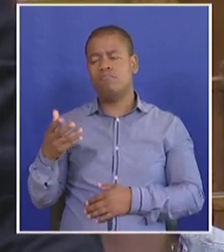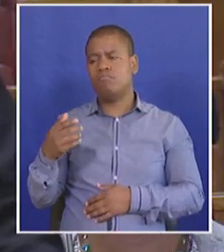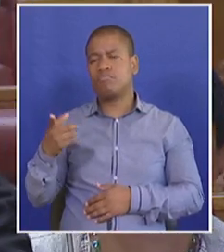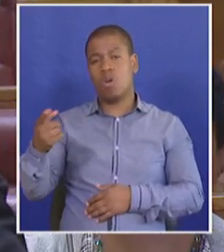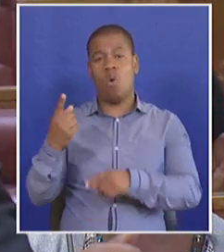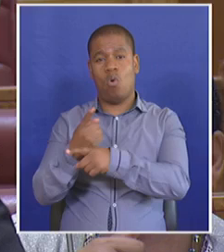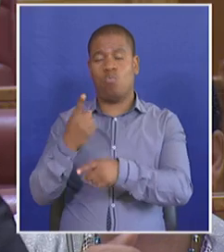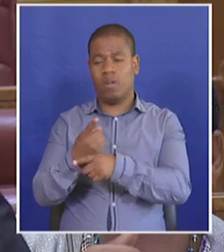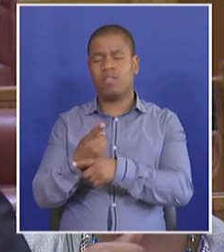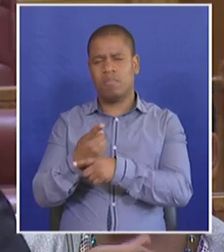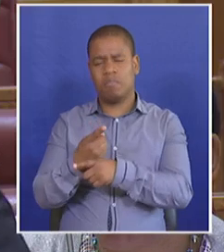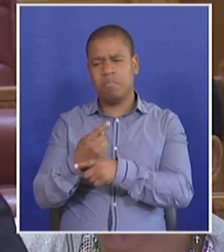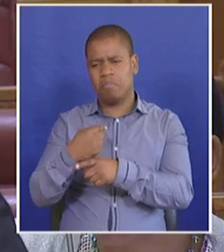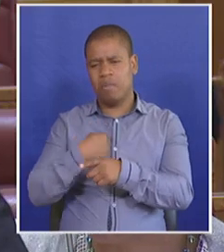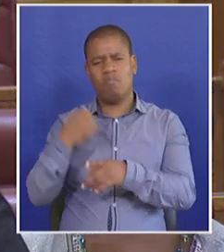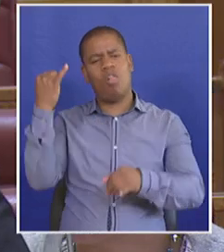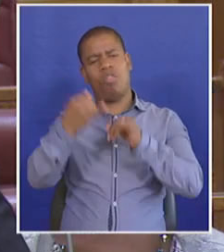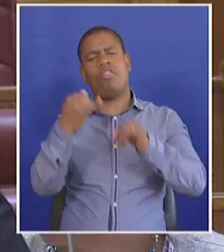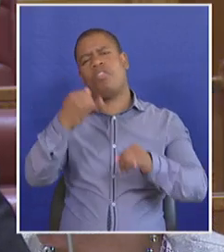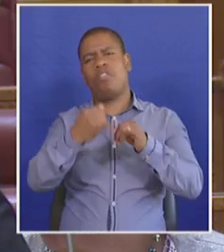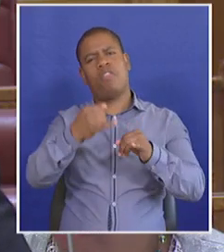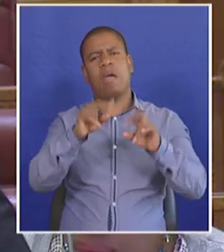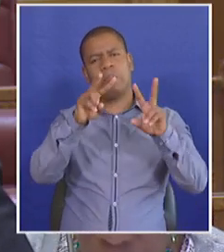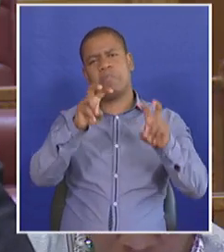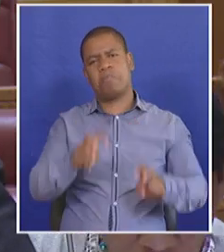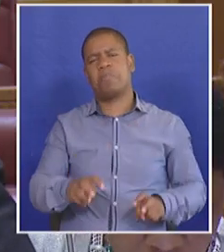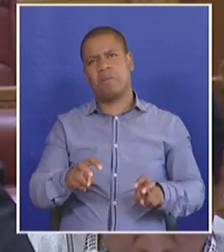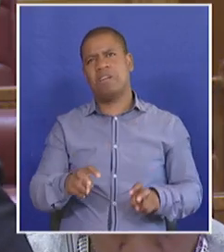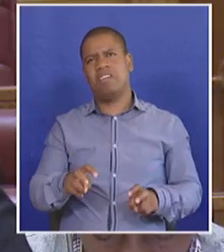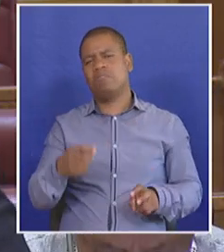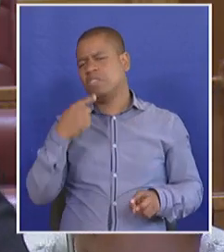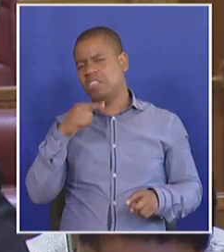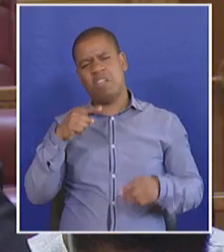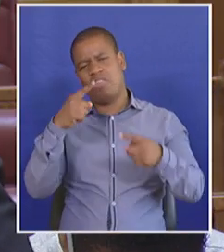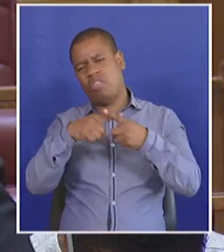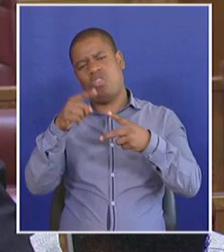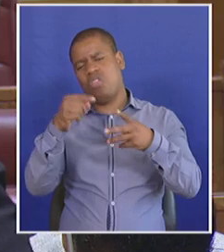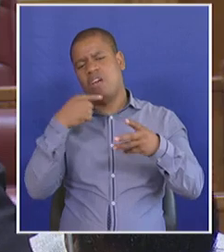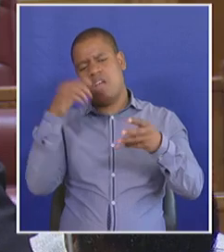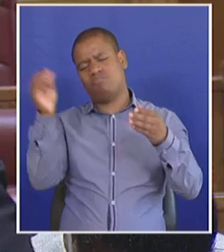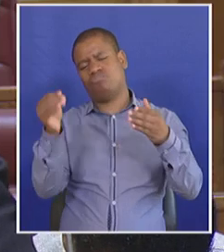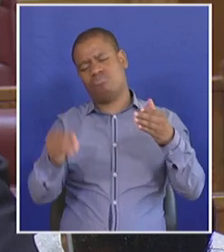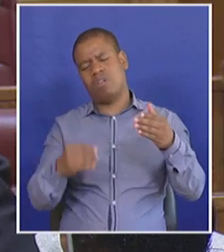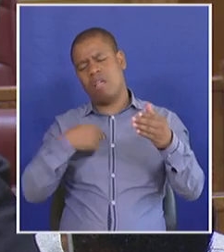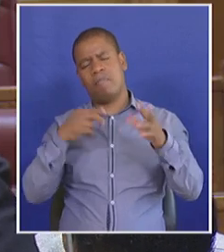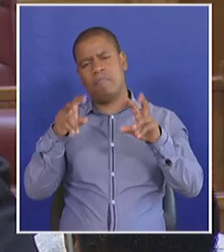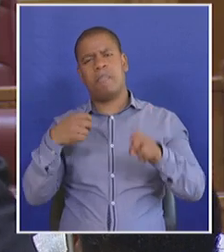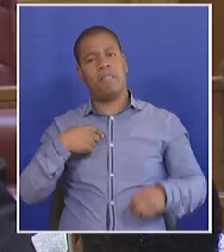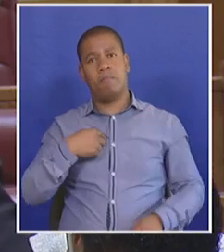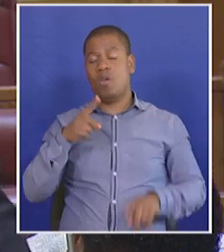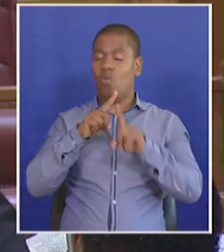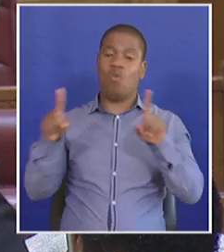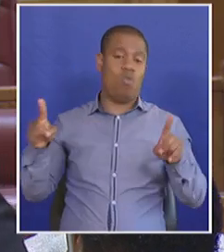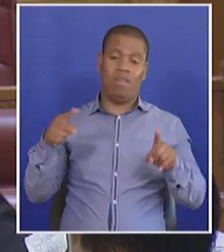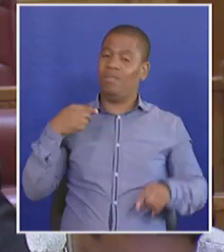have alleged this thing. Many people have said all sorts of manner of things about. Unfortunately, I'm not that type